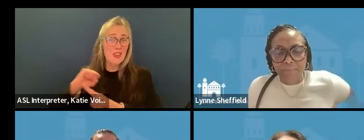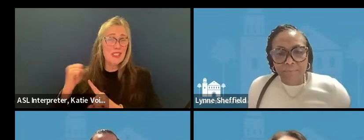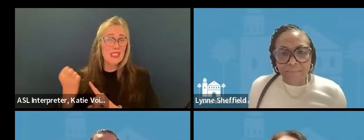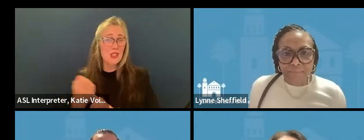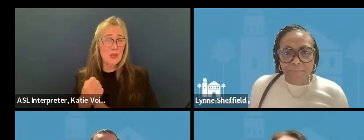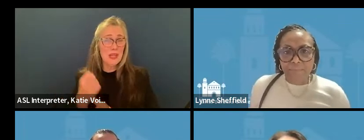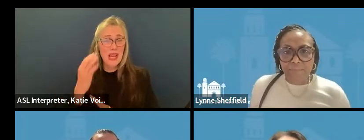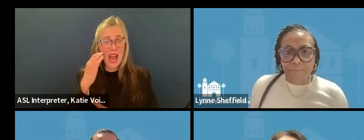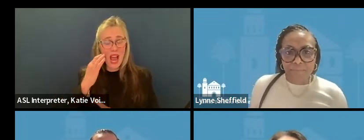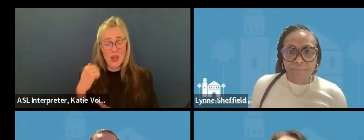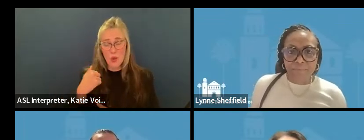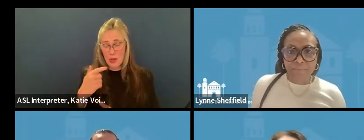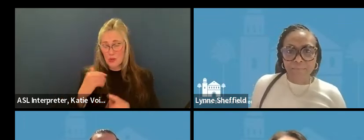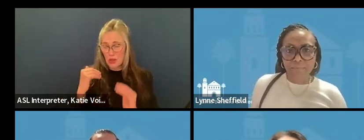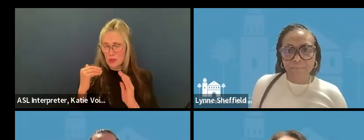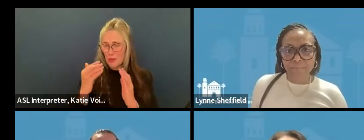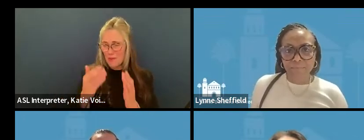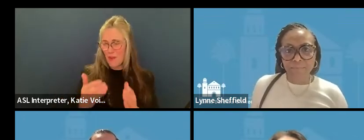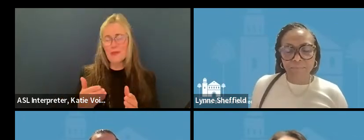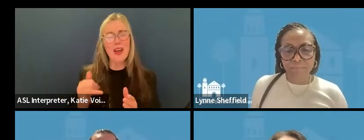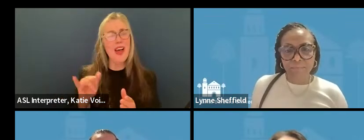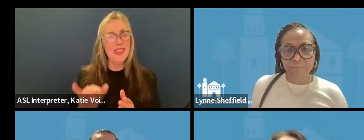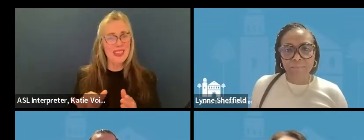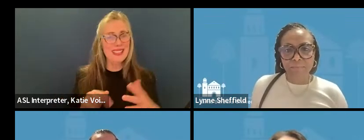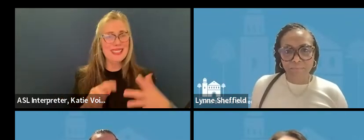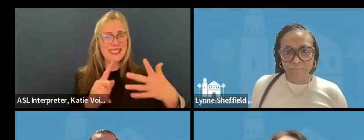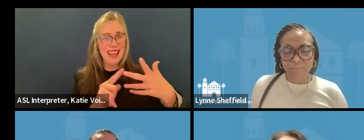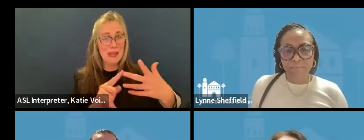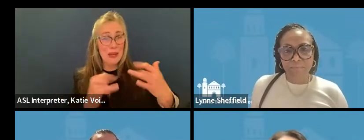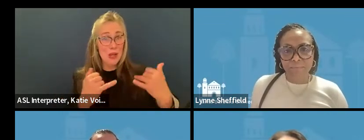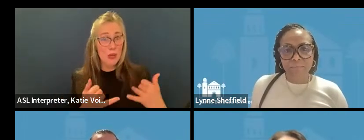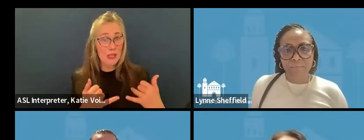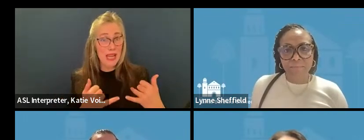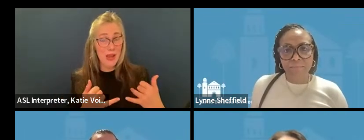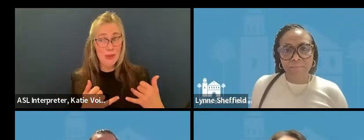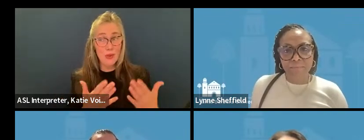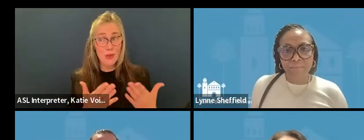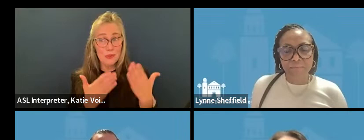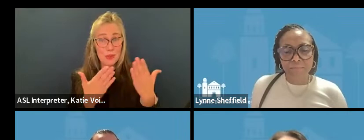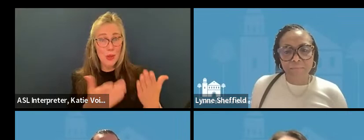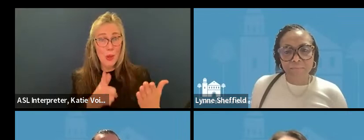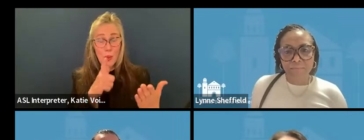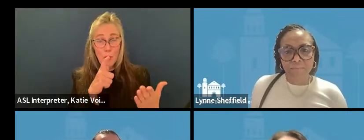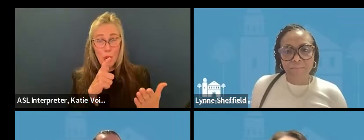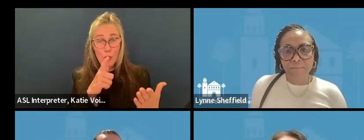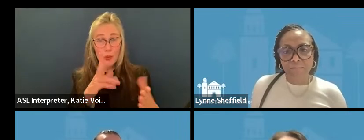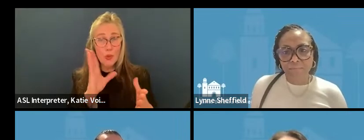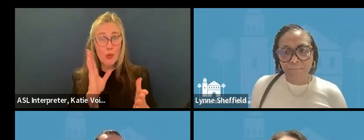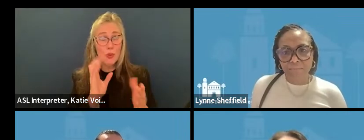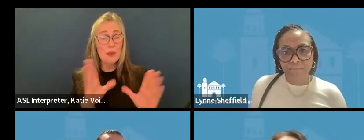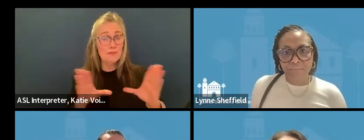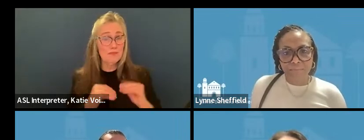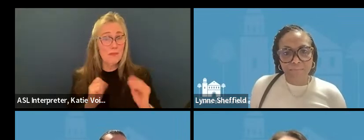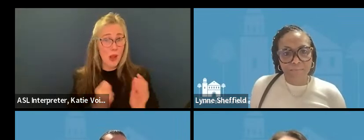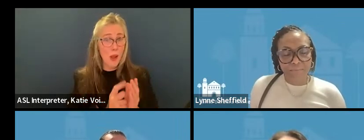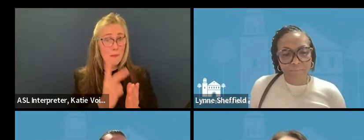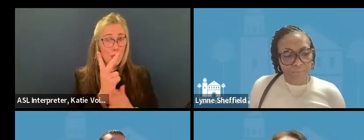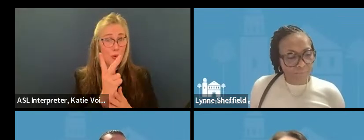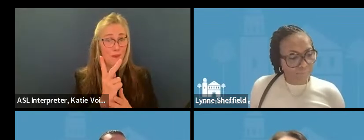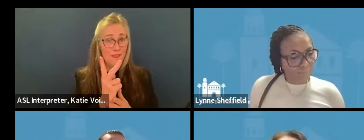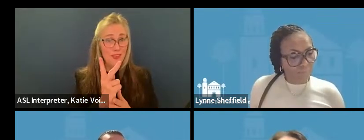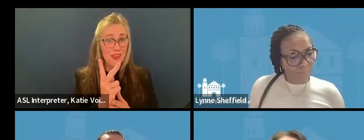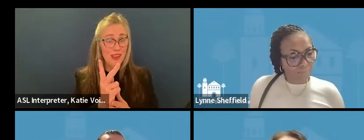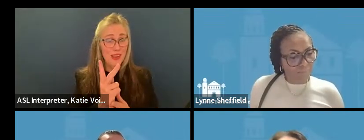move forward on this item, and we're here now to move it forward. So can I get a motion to approve this, the motion to approve